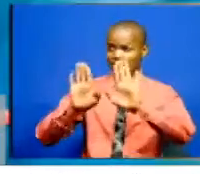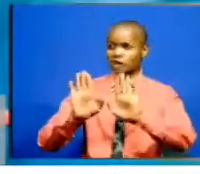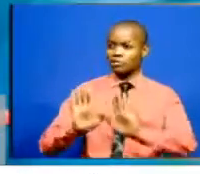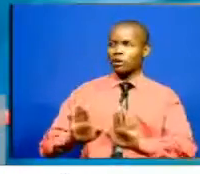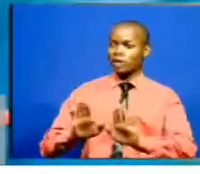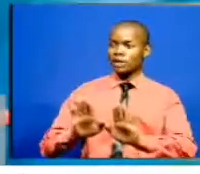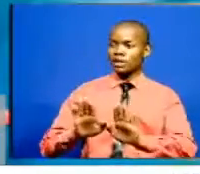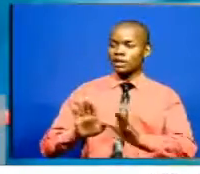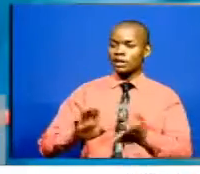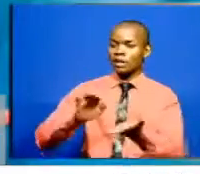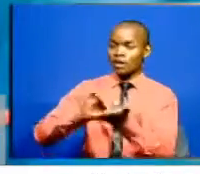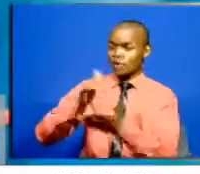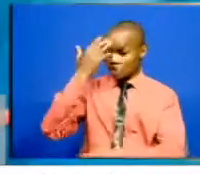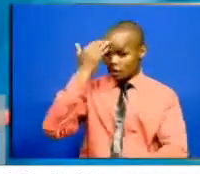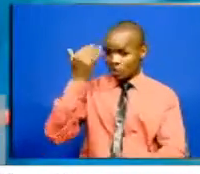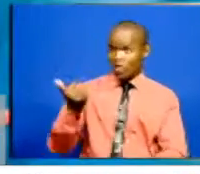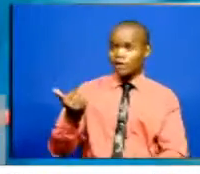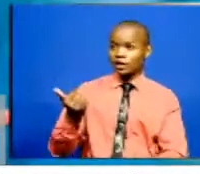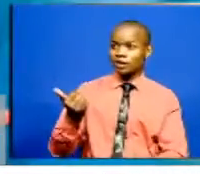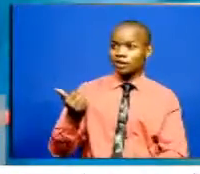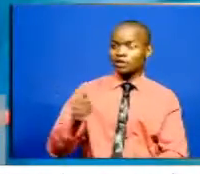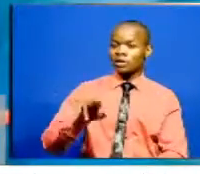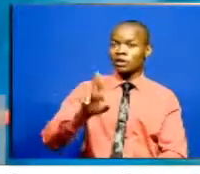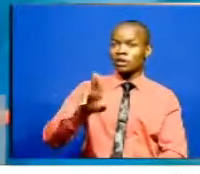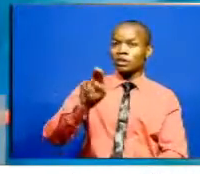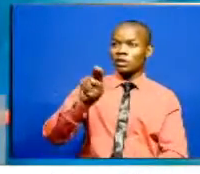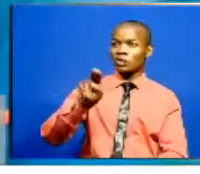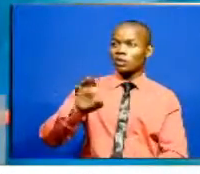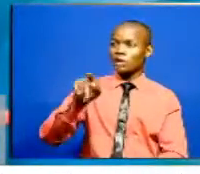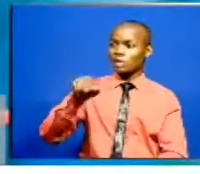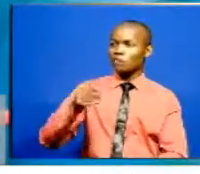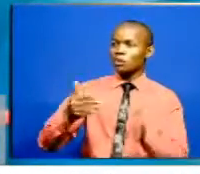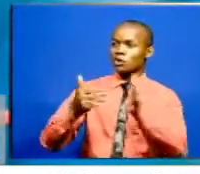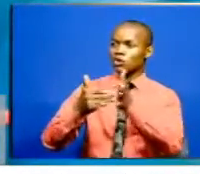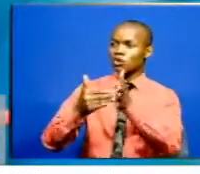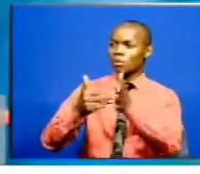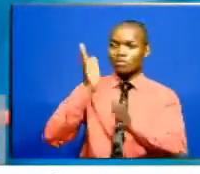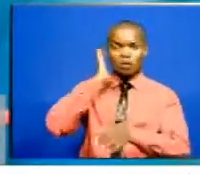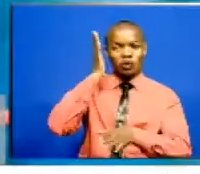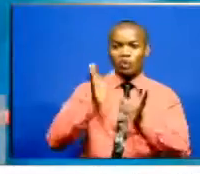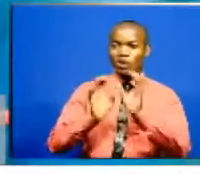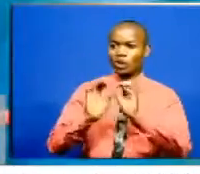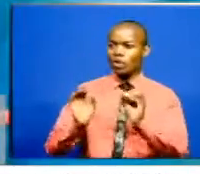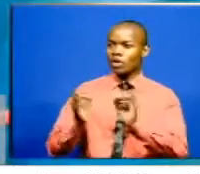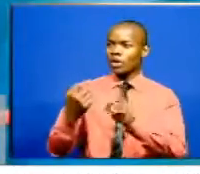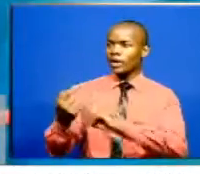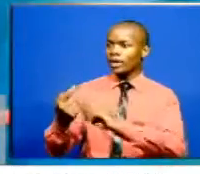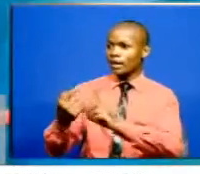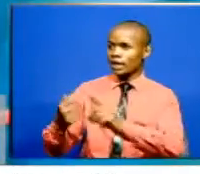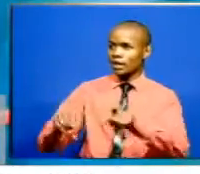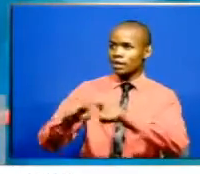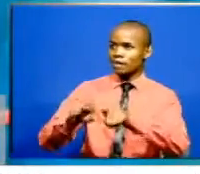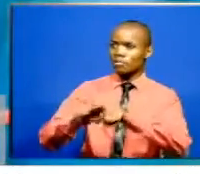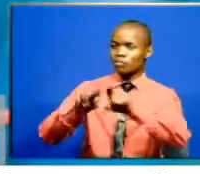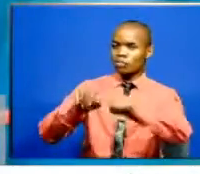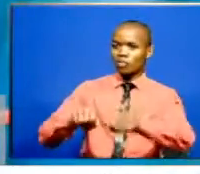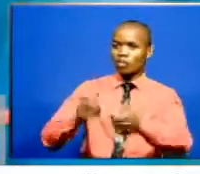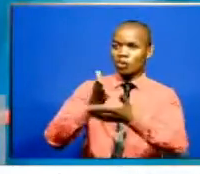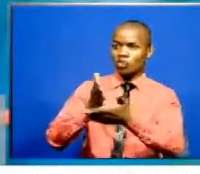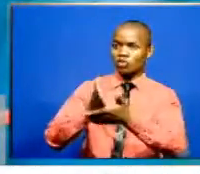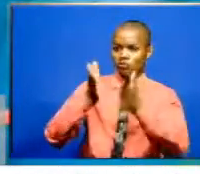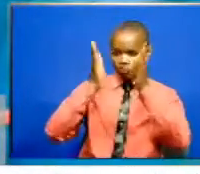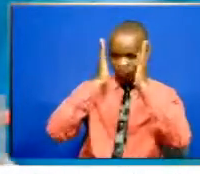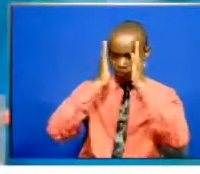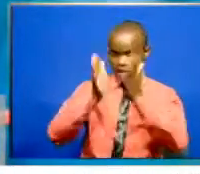this is why, UNEP will not stop bringing the science to tell member states to draw their attention on the